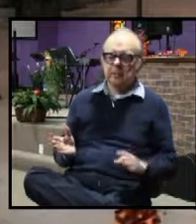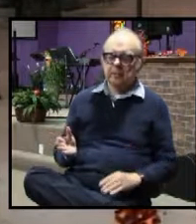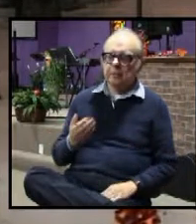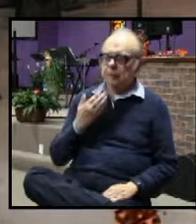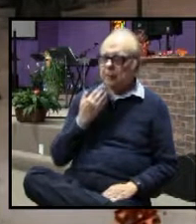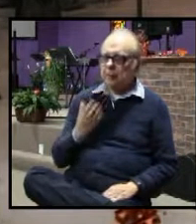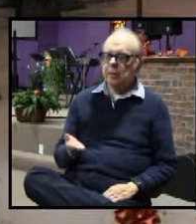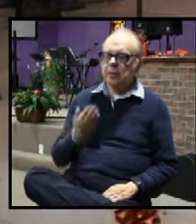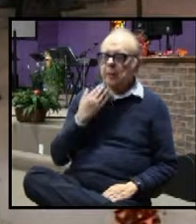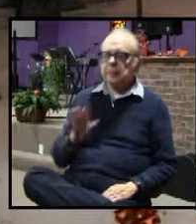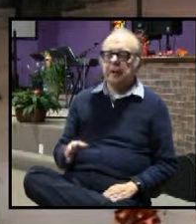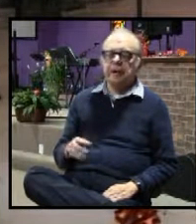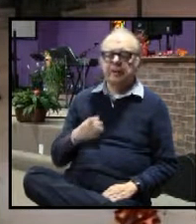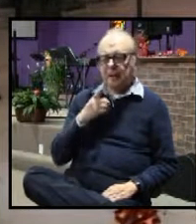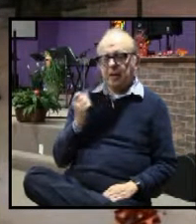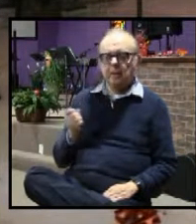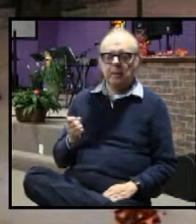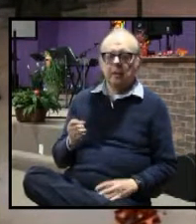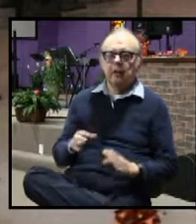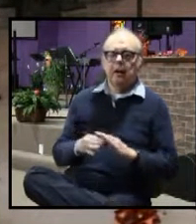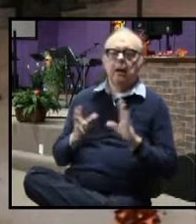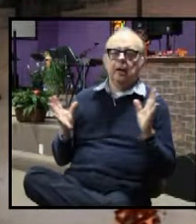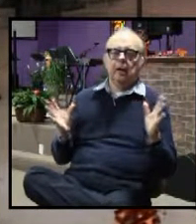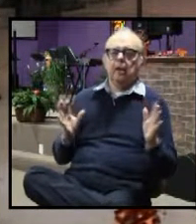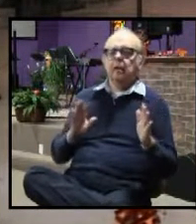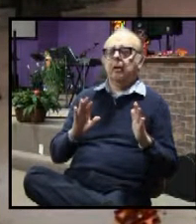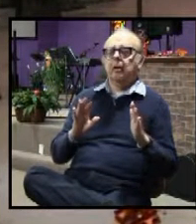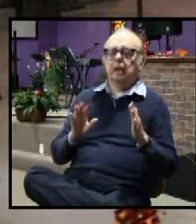bad, and the ugly, everything.